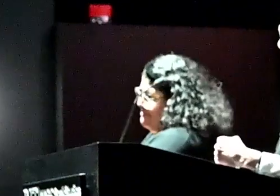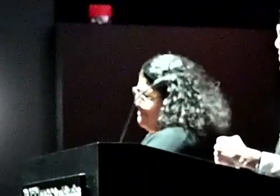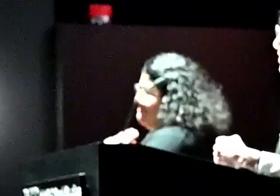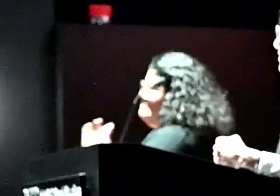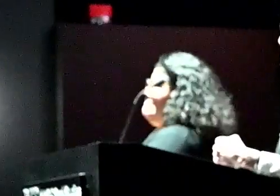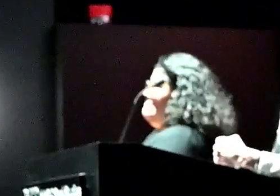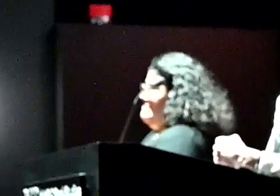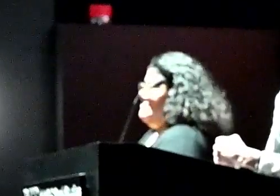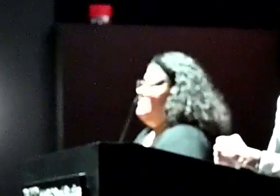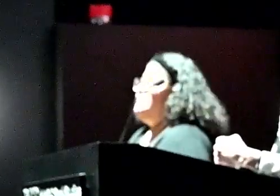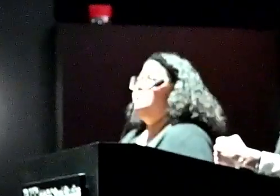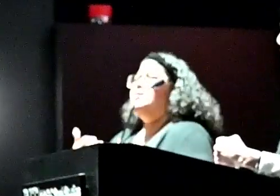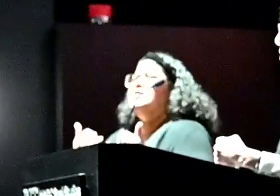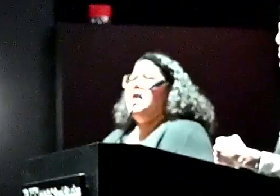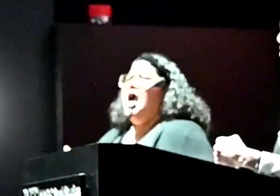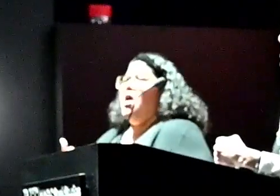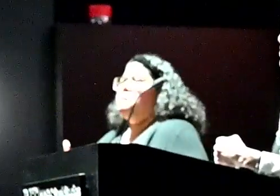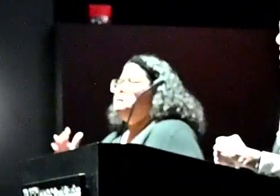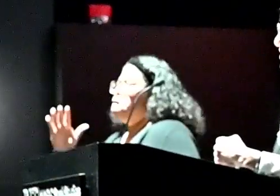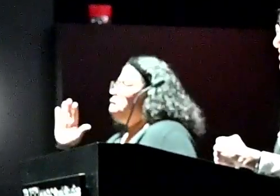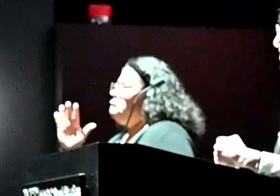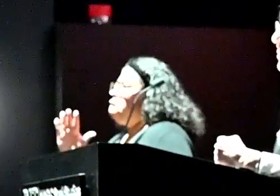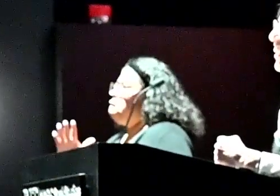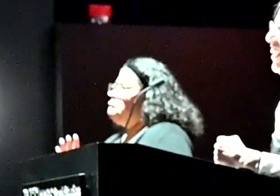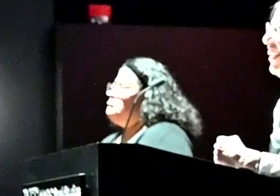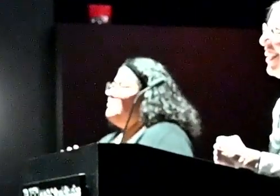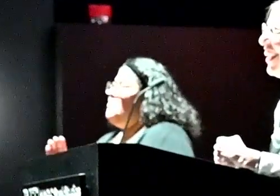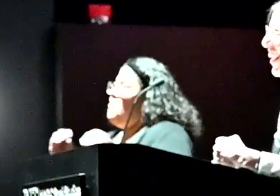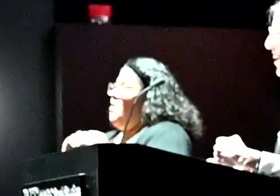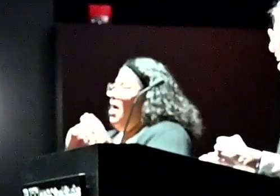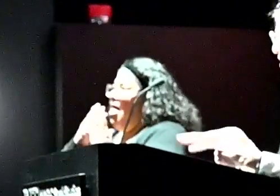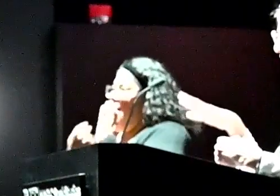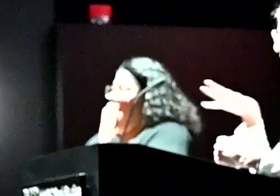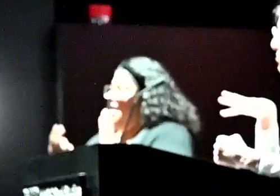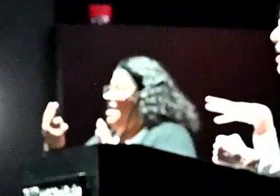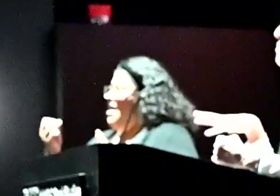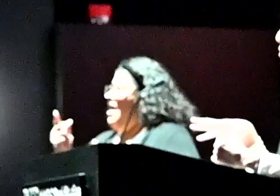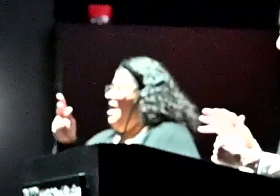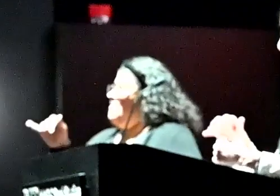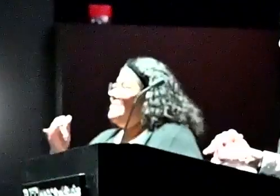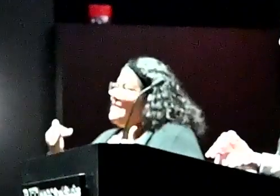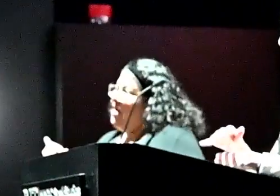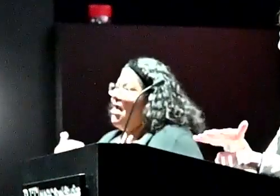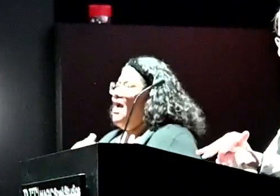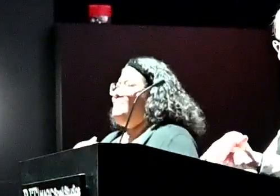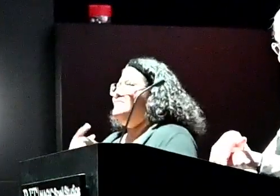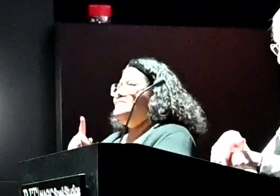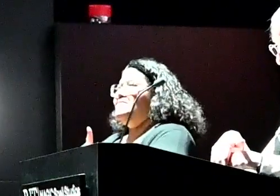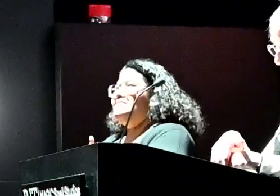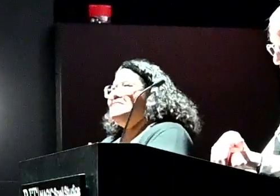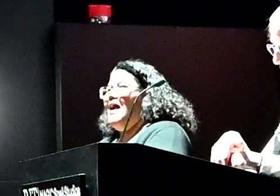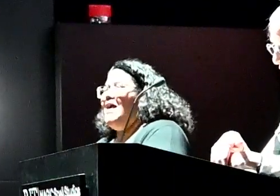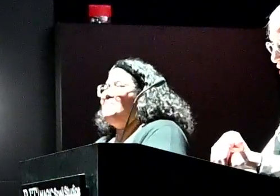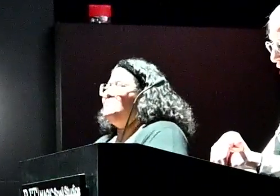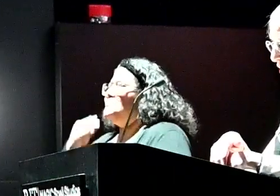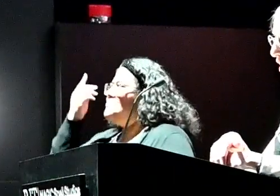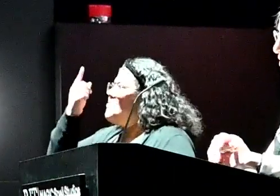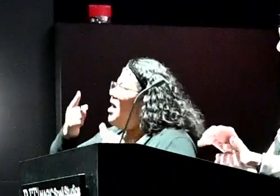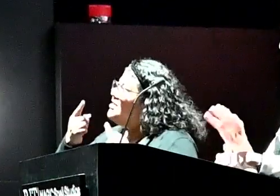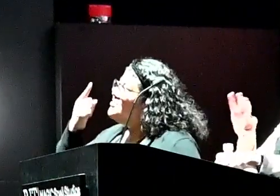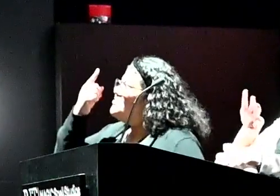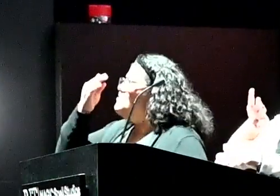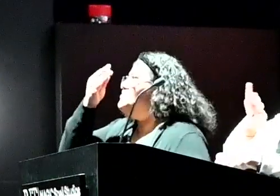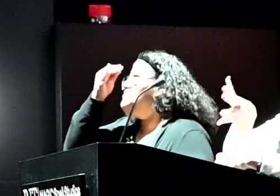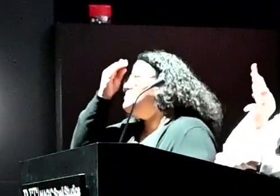I mean, now it's a little bit more the other way. Now I have time to wonder and,